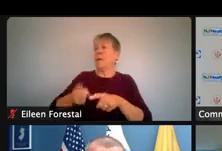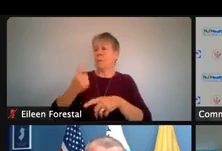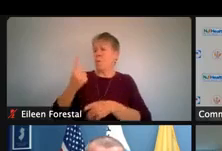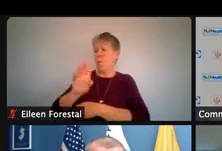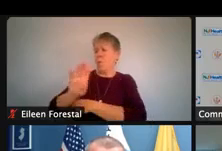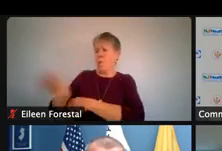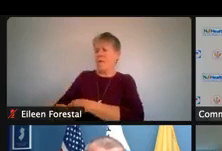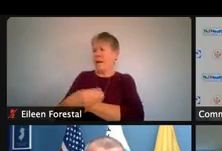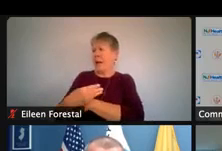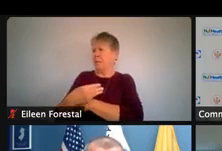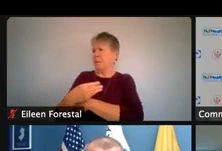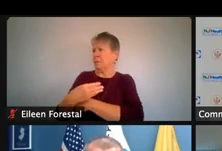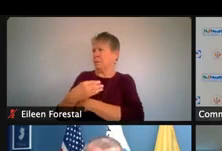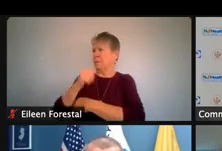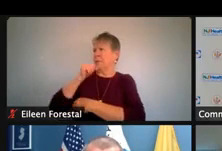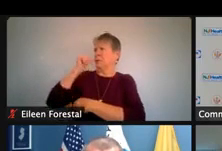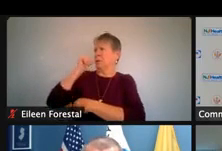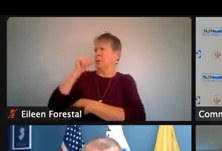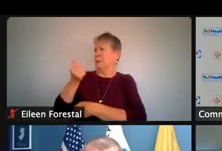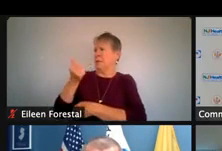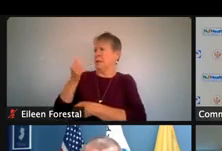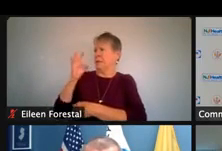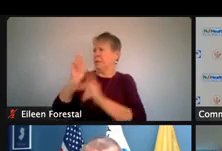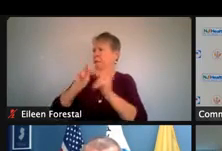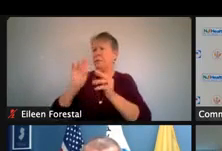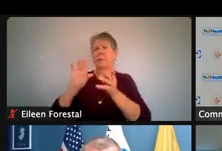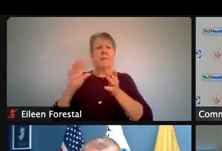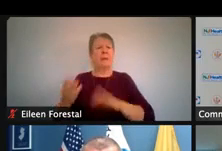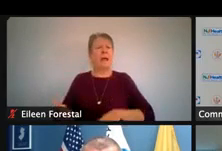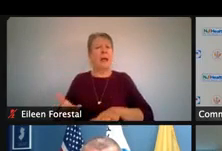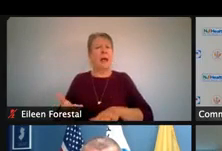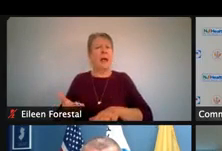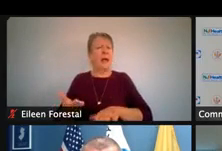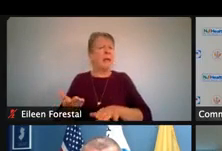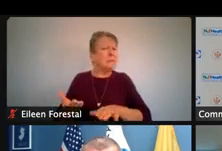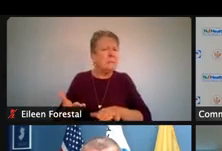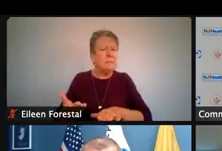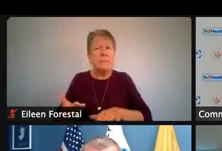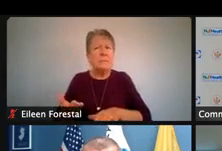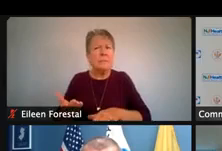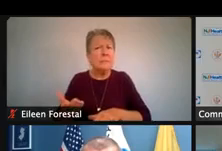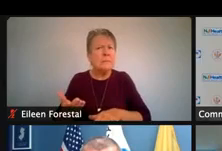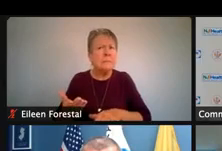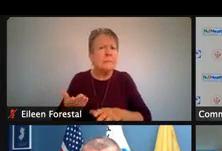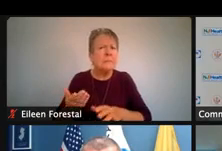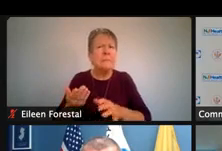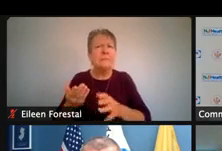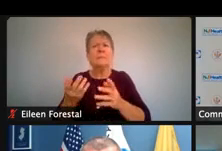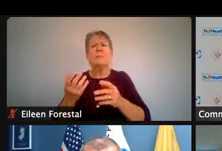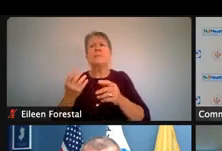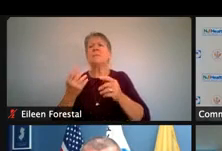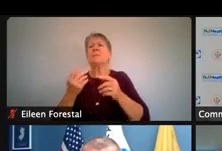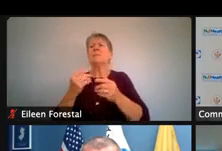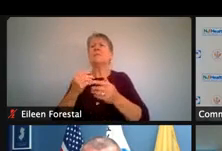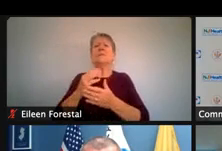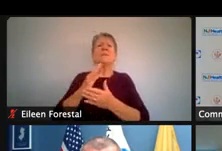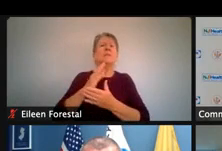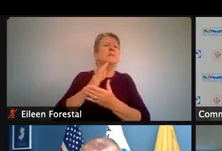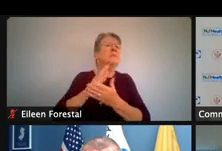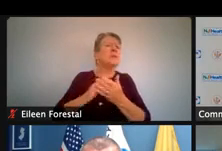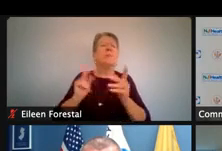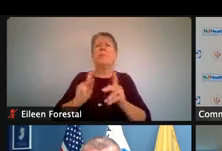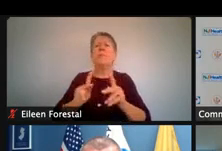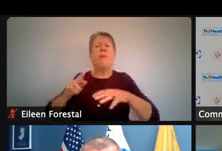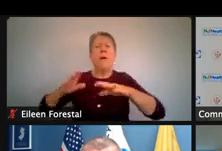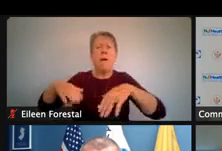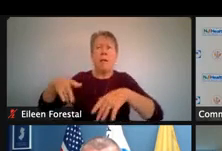percentage of what Judy thinks, at least anecdotally, flipped from persons under investigation to actual COVID patients, how